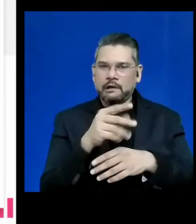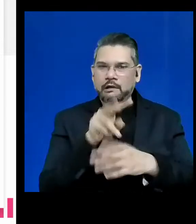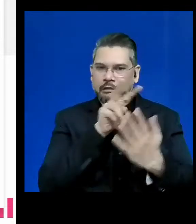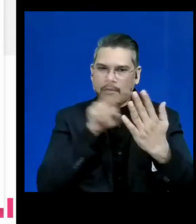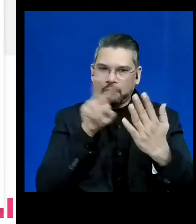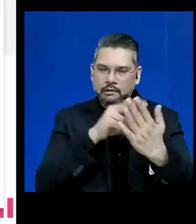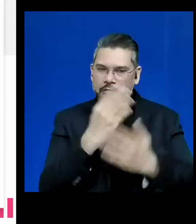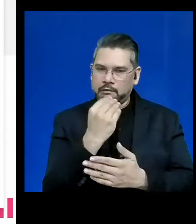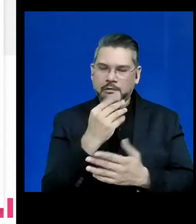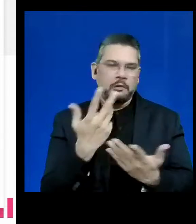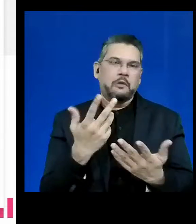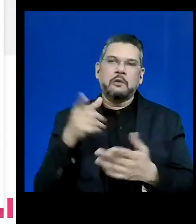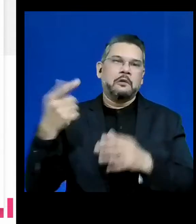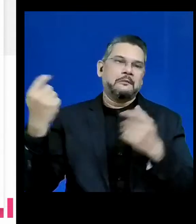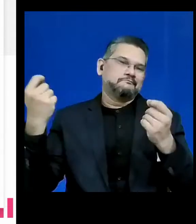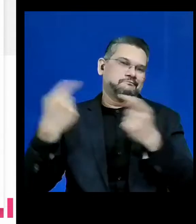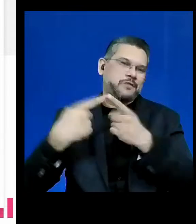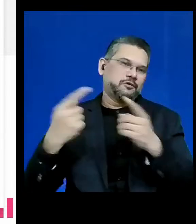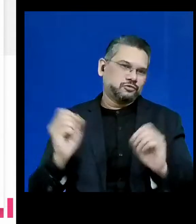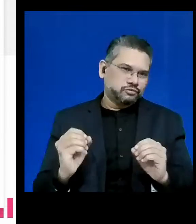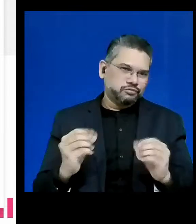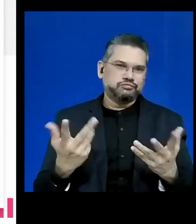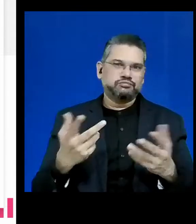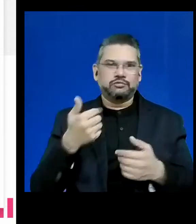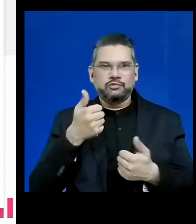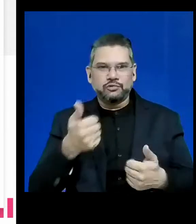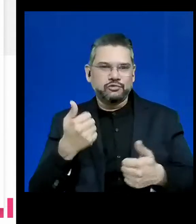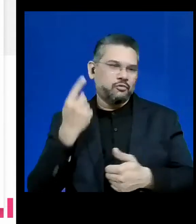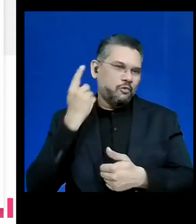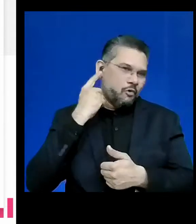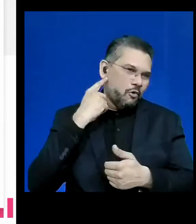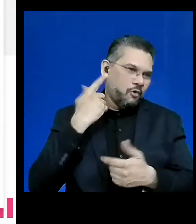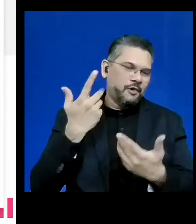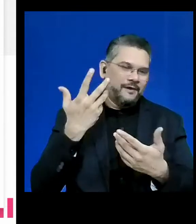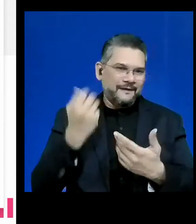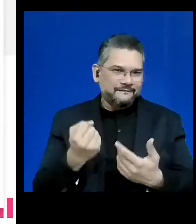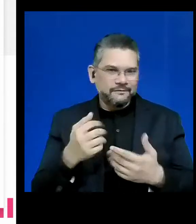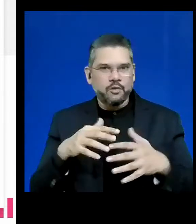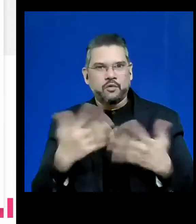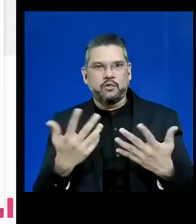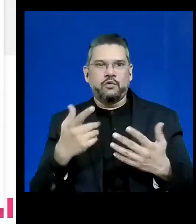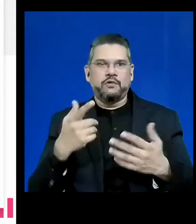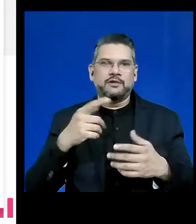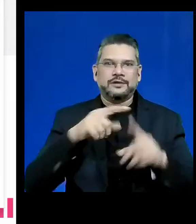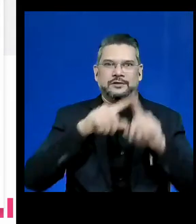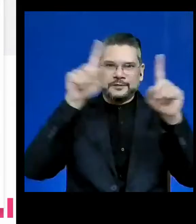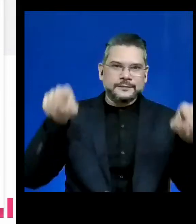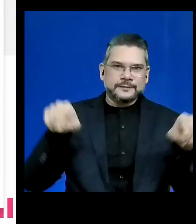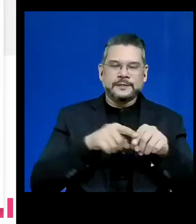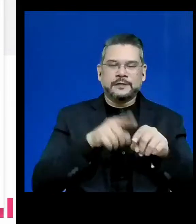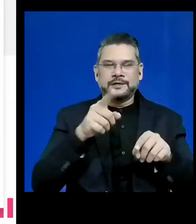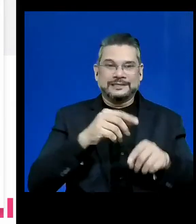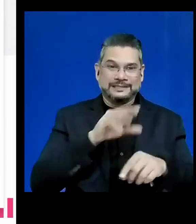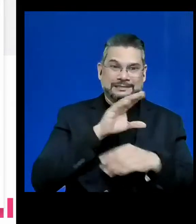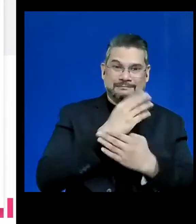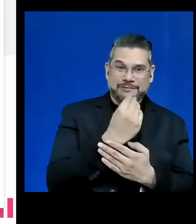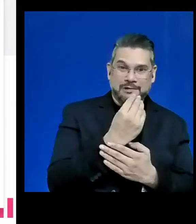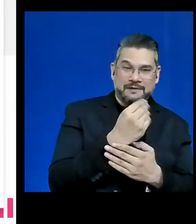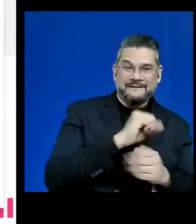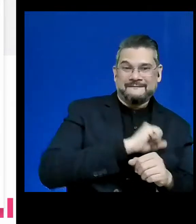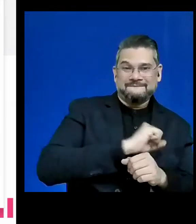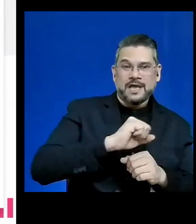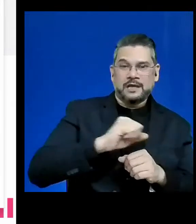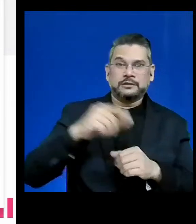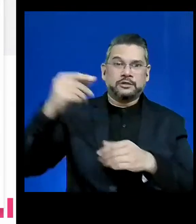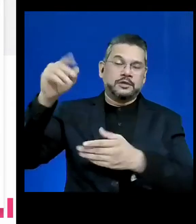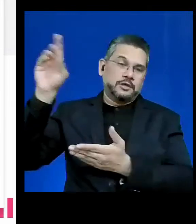audio interface, or the screen reader will go faster than the interaction. So